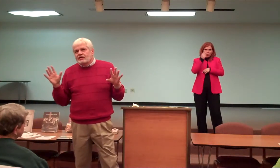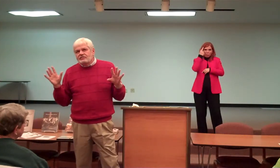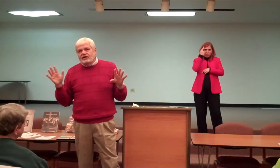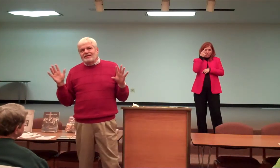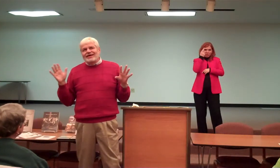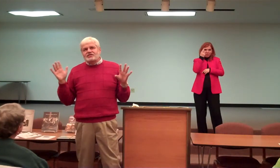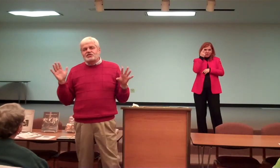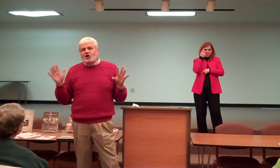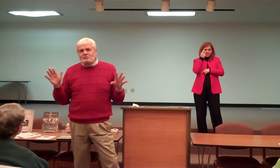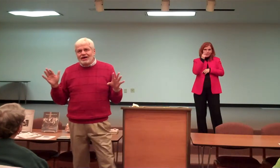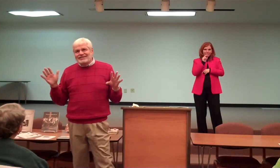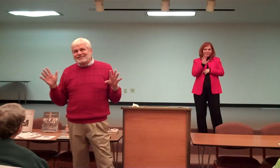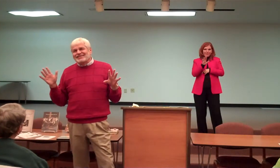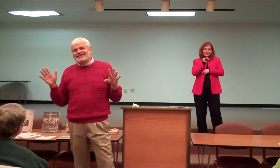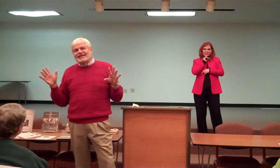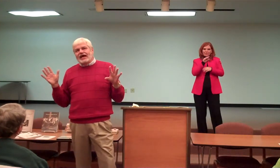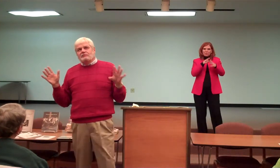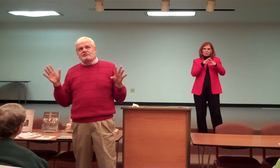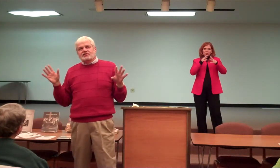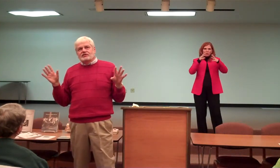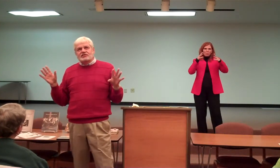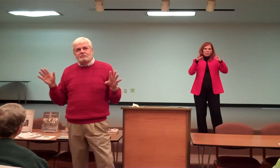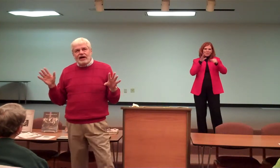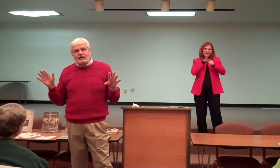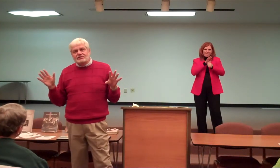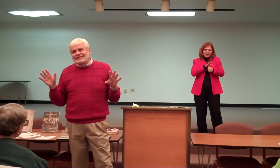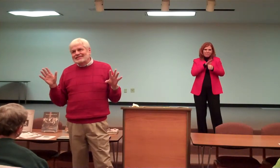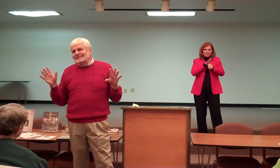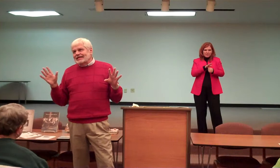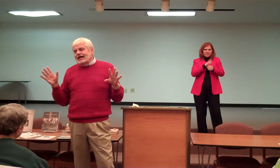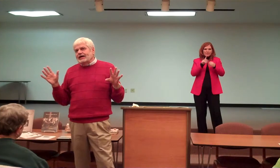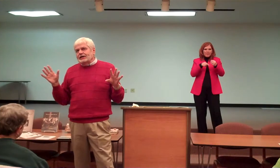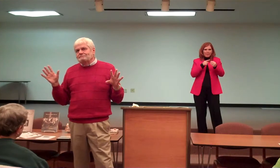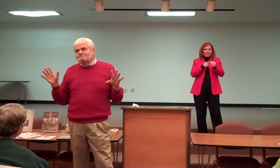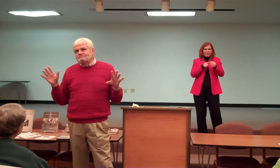reasons there is so much emphasis about